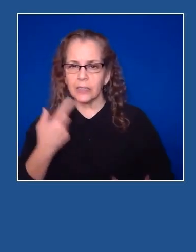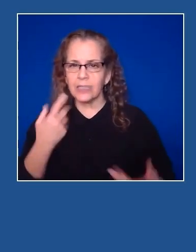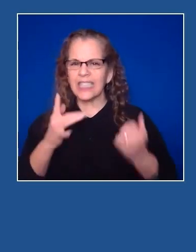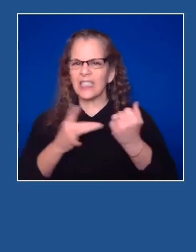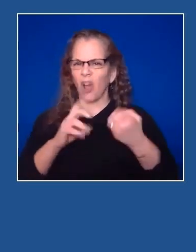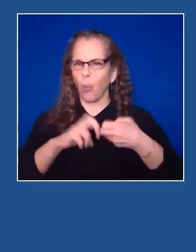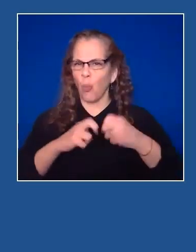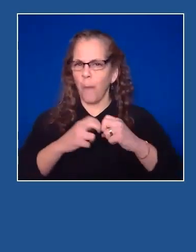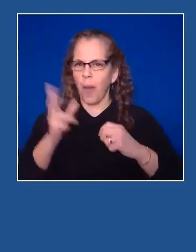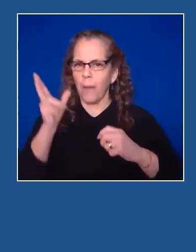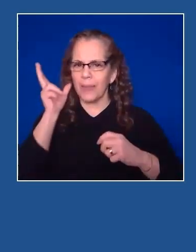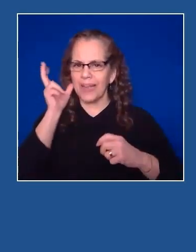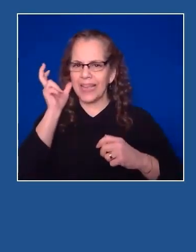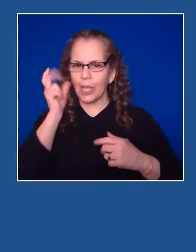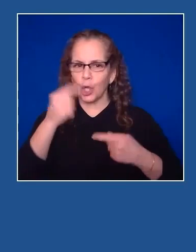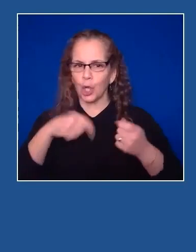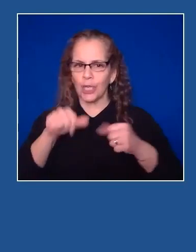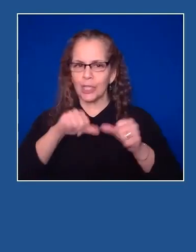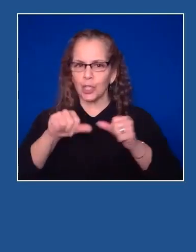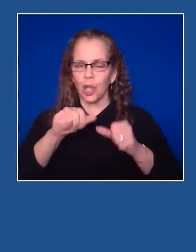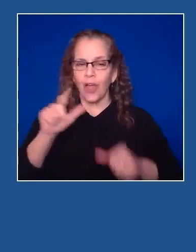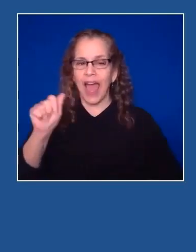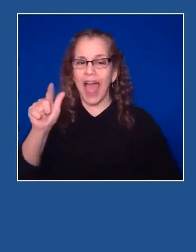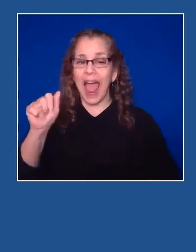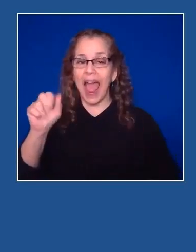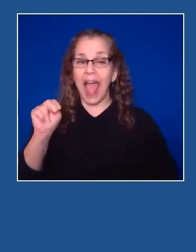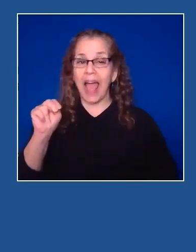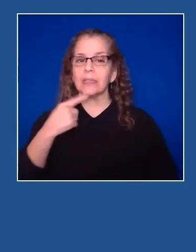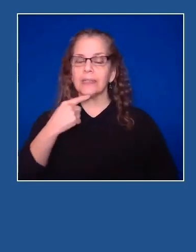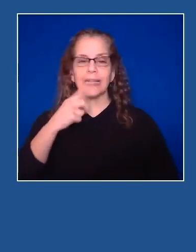Okay. I have no sound.